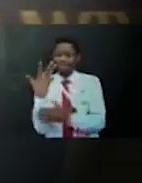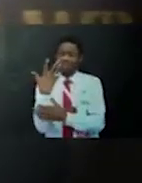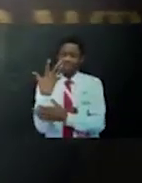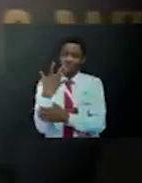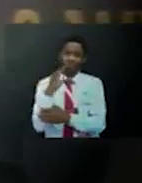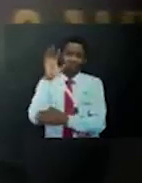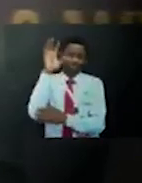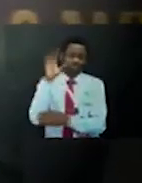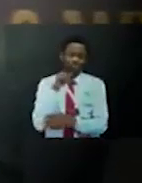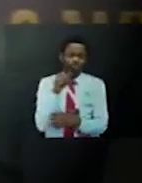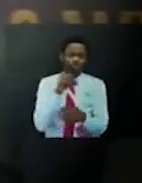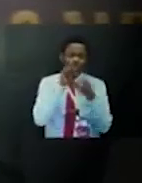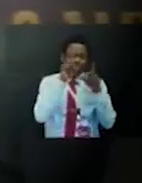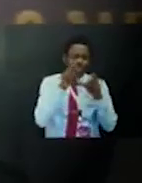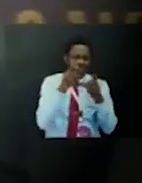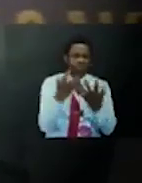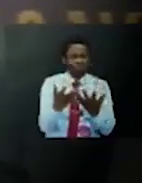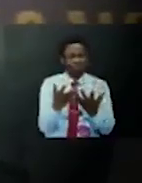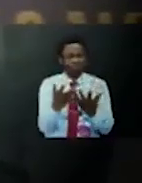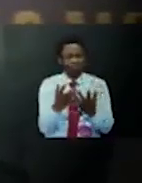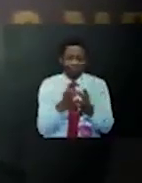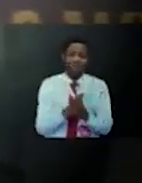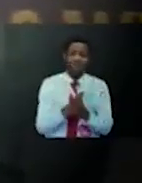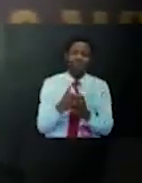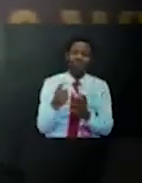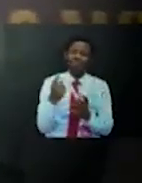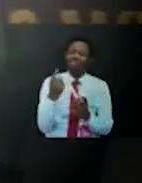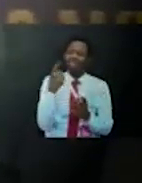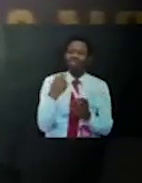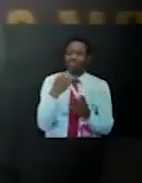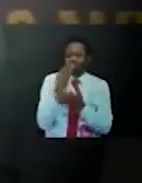was not a question. He was going to tell me something.